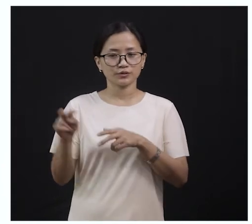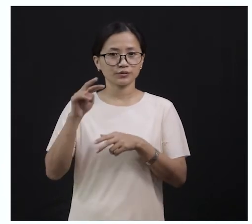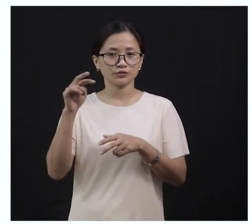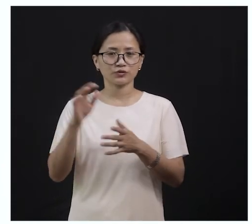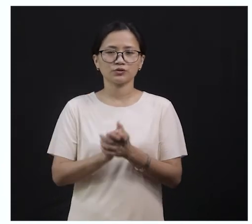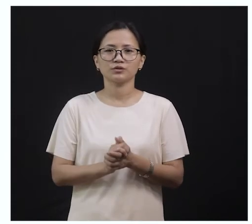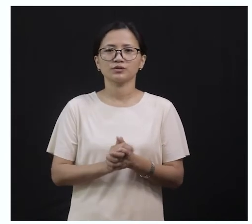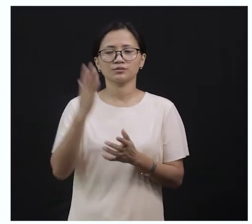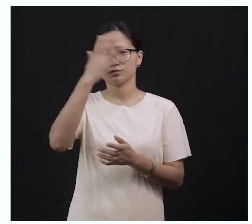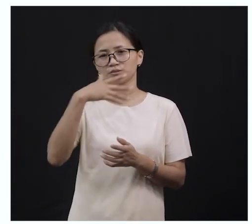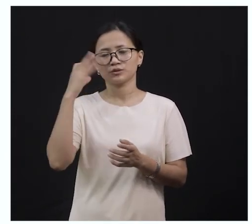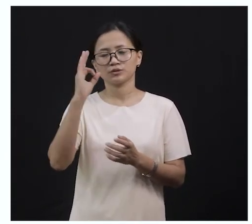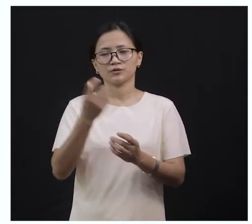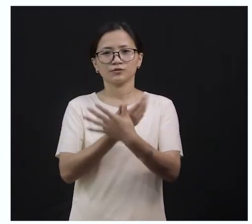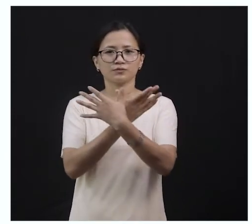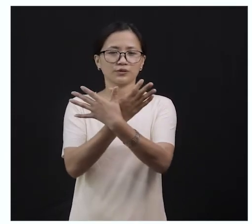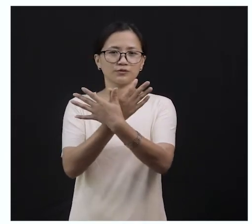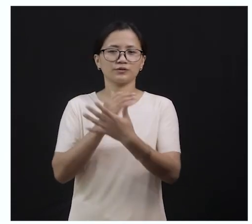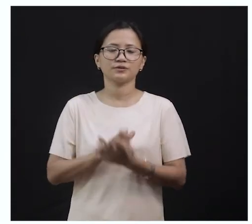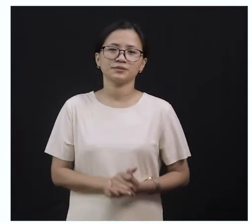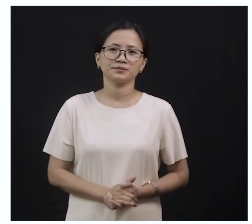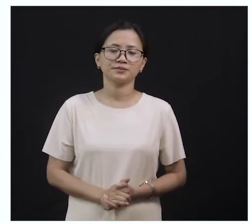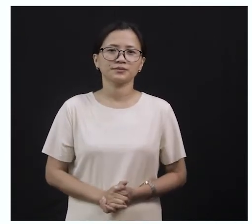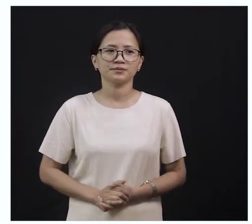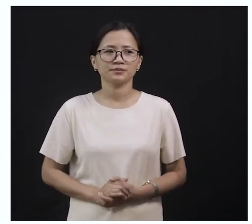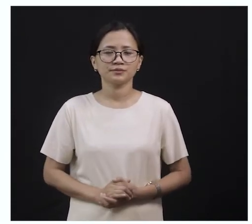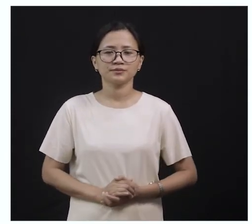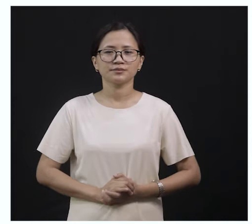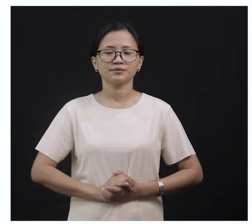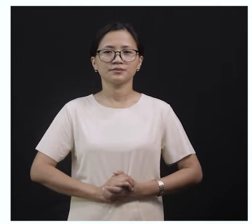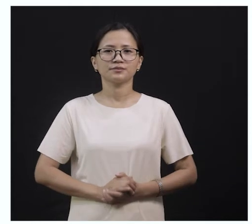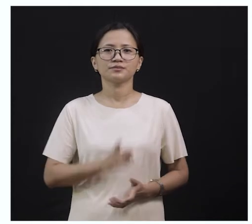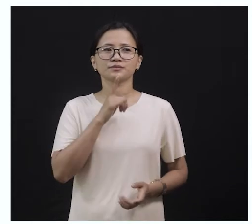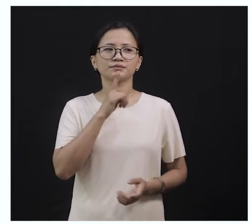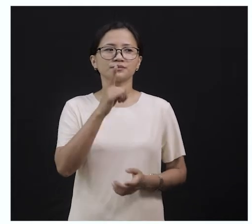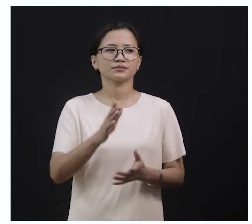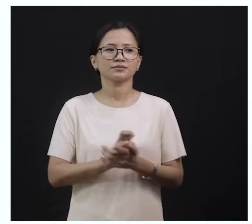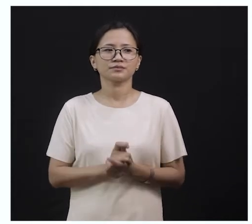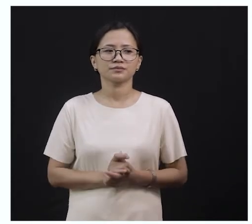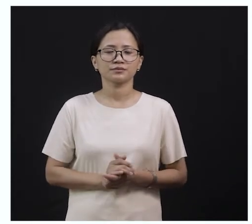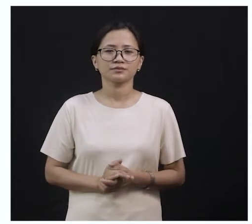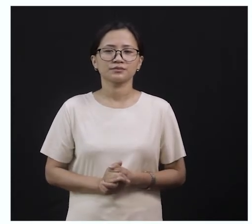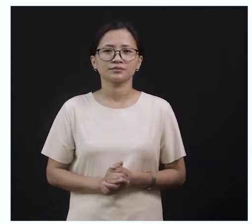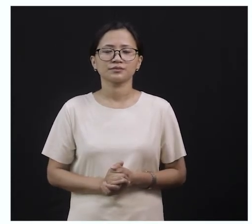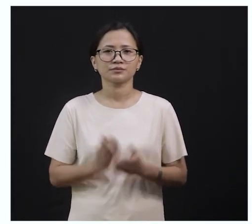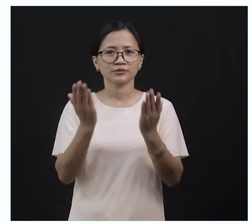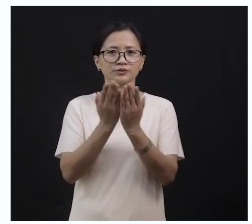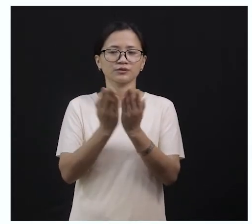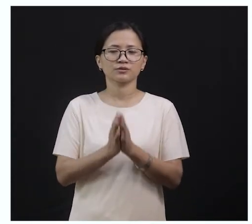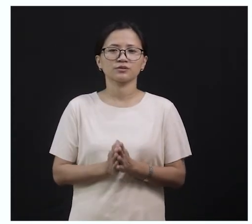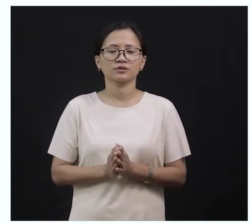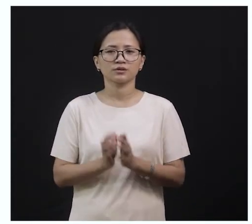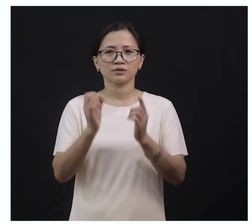the beauty of the butterfly, okay? Now, I've told you in the while reading the